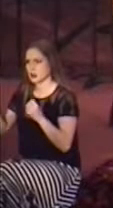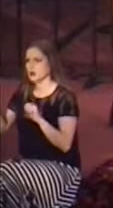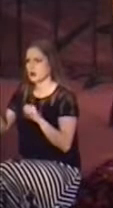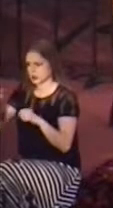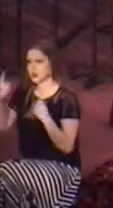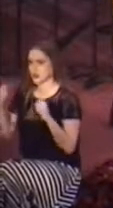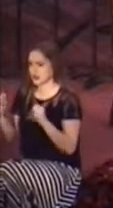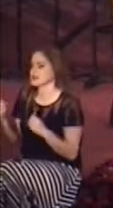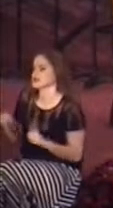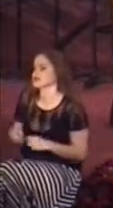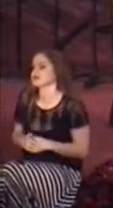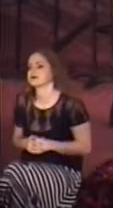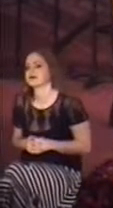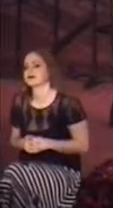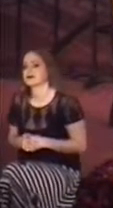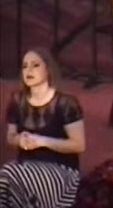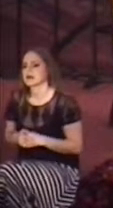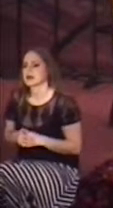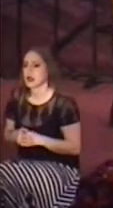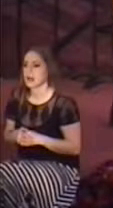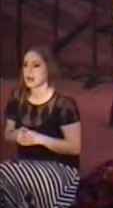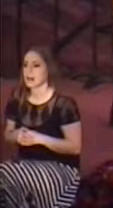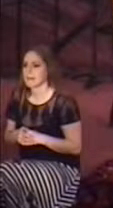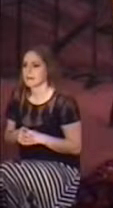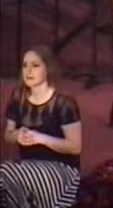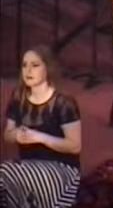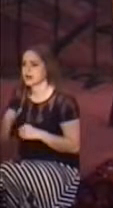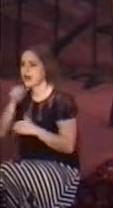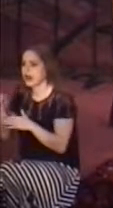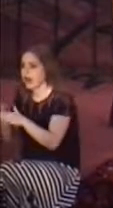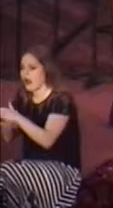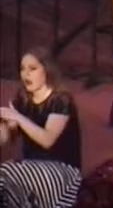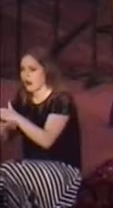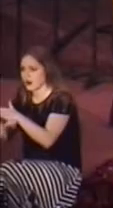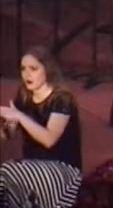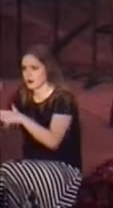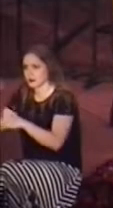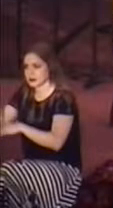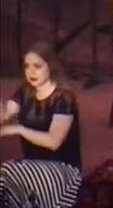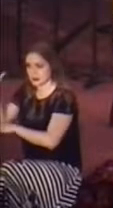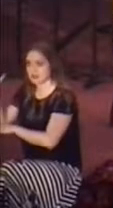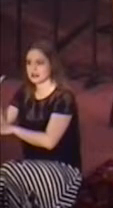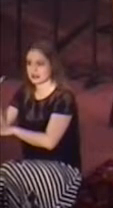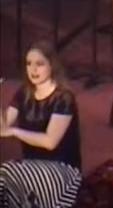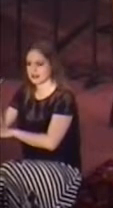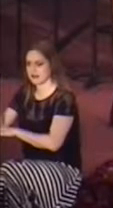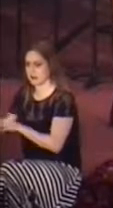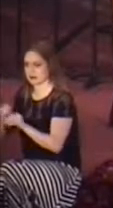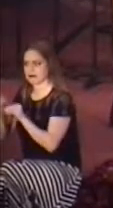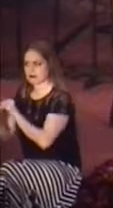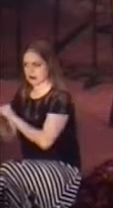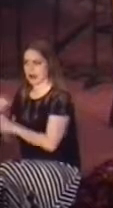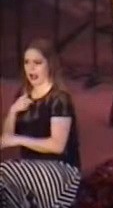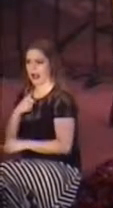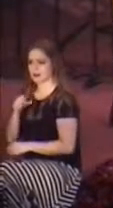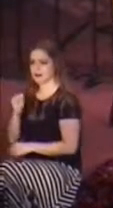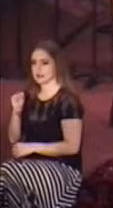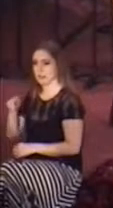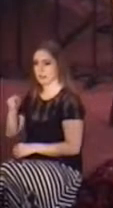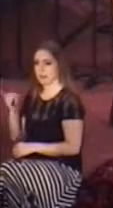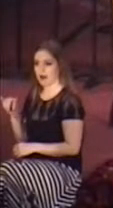didn't put the stuff under the Christmas tree. They put it somewhere else. I think they caught on that I was a little spy. And they would go in